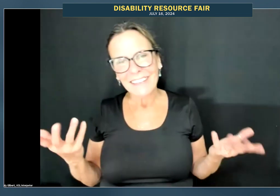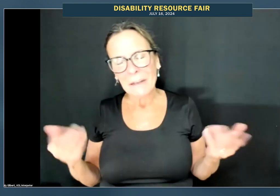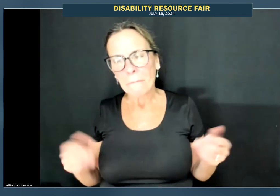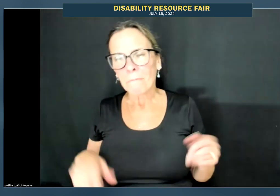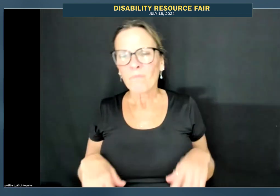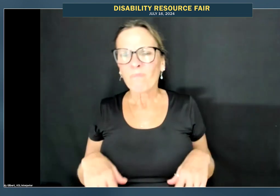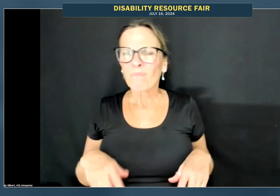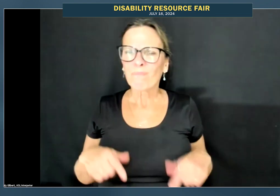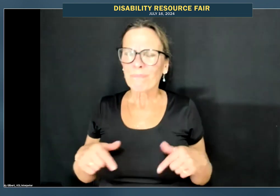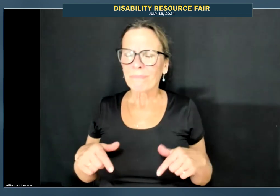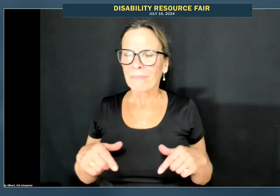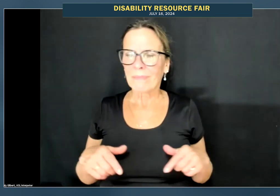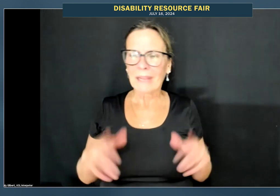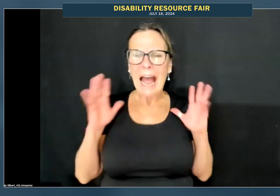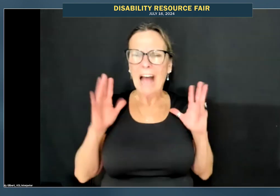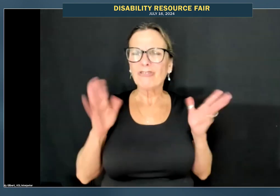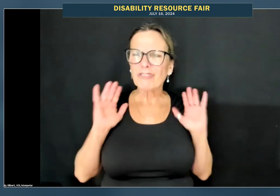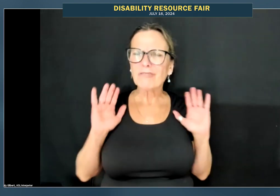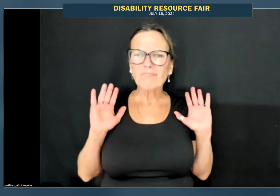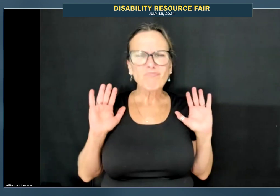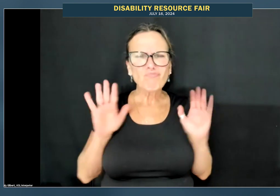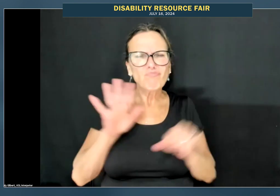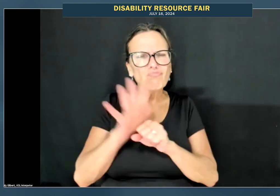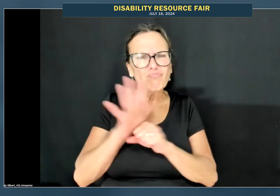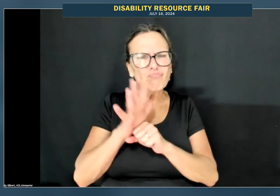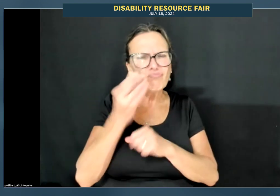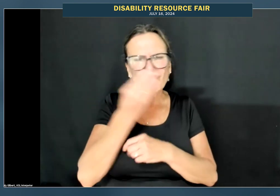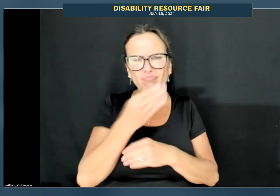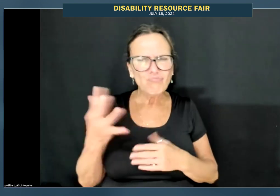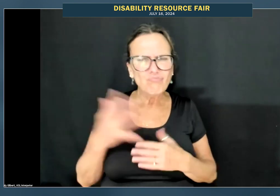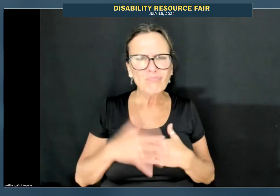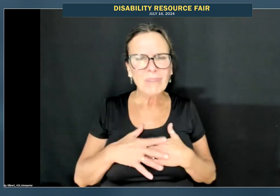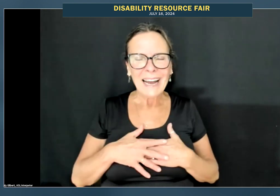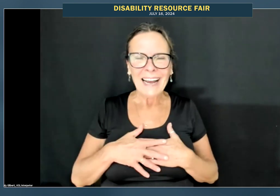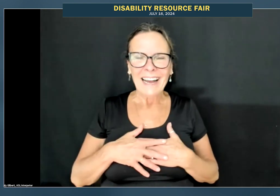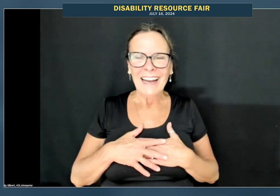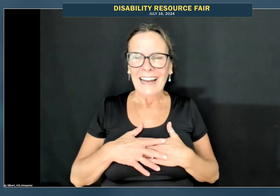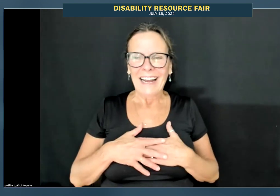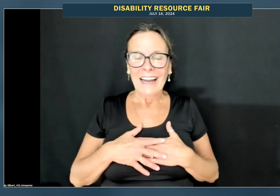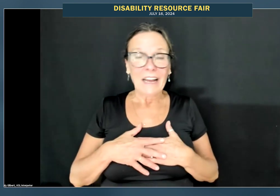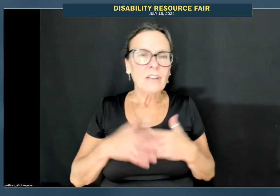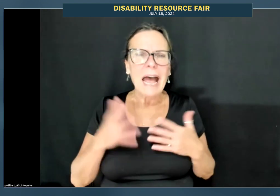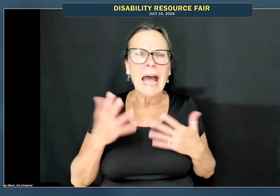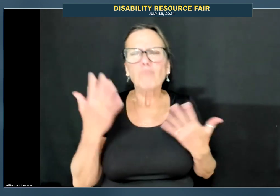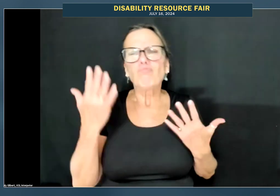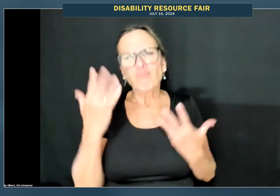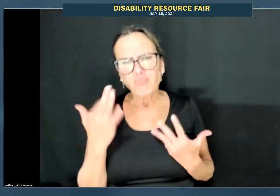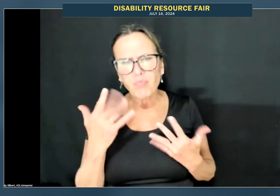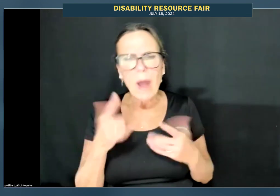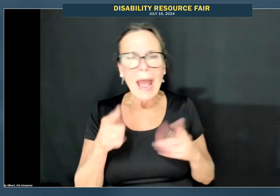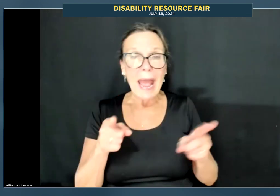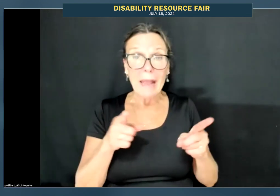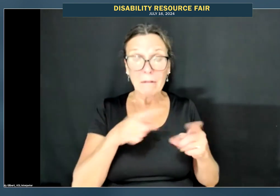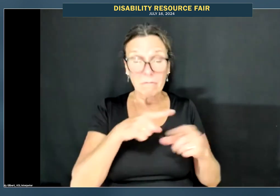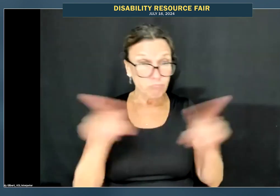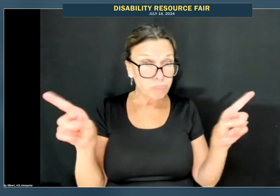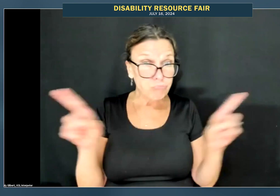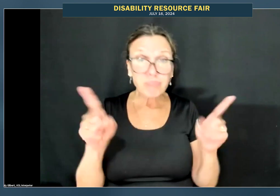I'm going to leave it at that for now, as I would rather answer more direct